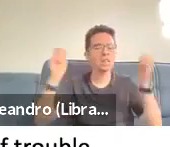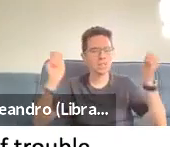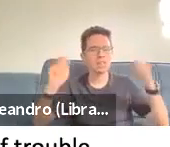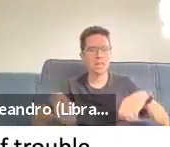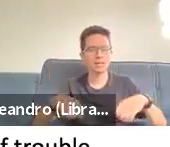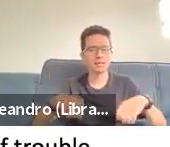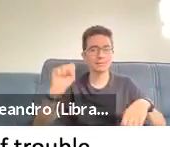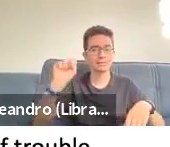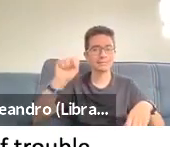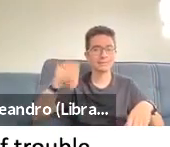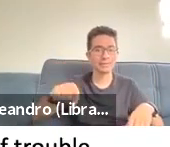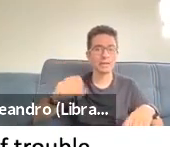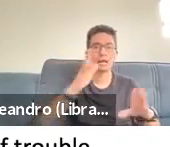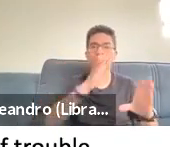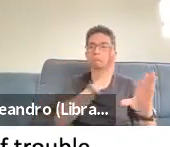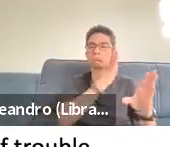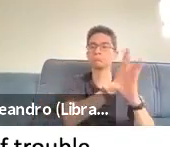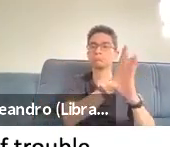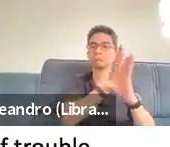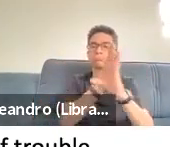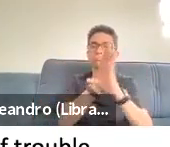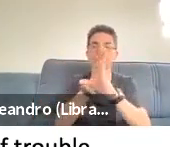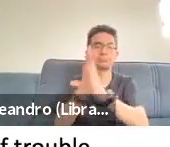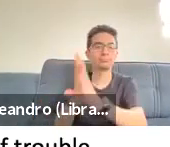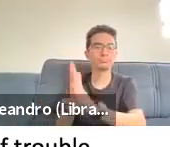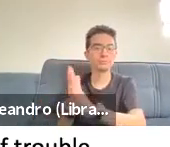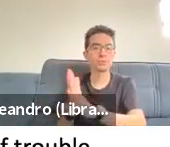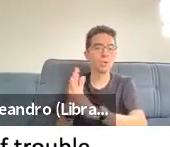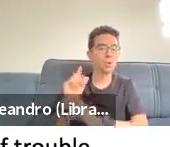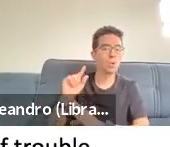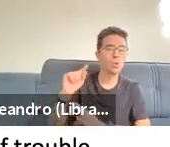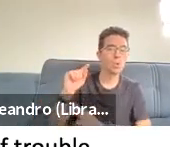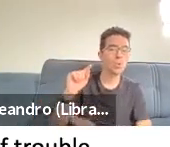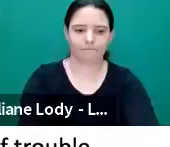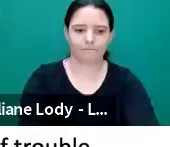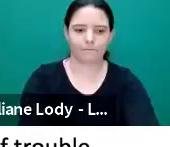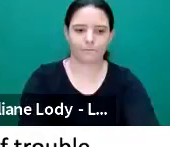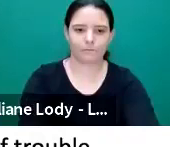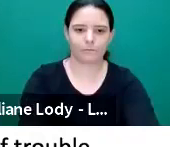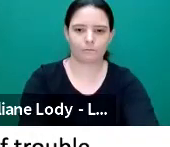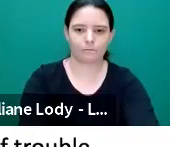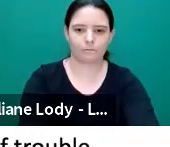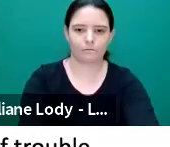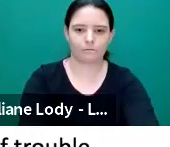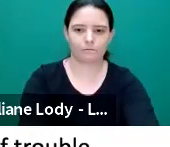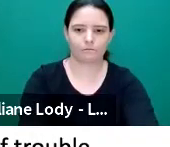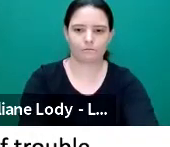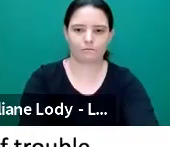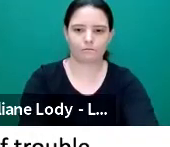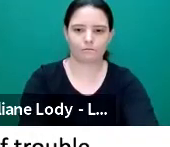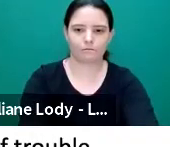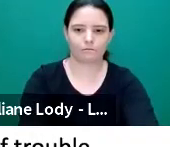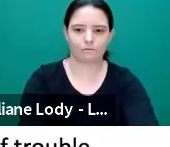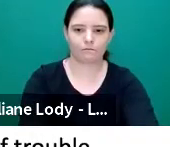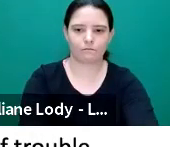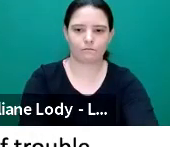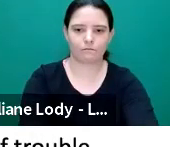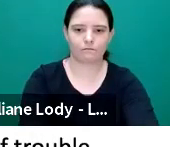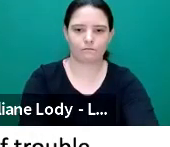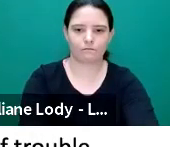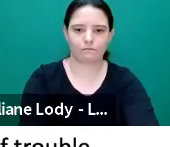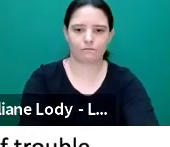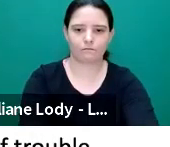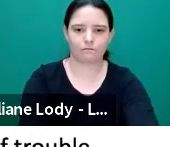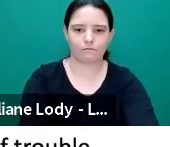distributed communication call for PIMS, which is our alternative to AAC. That should